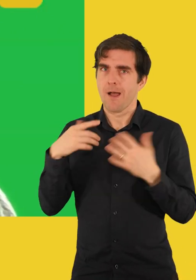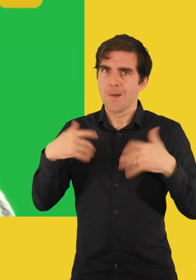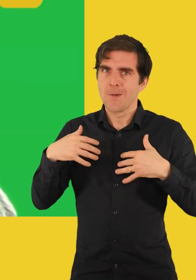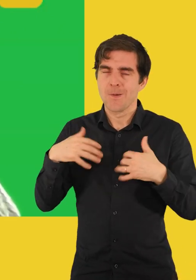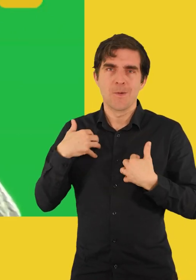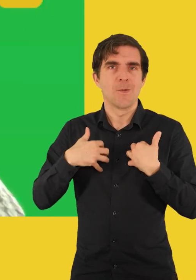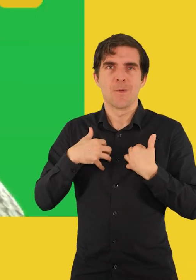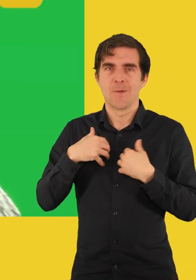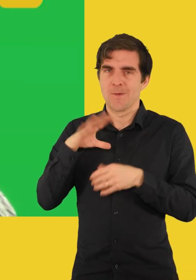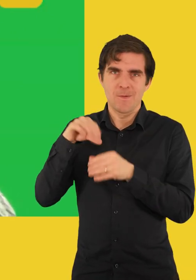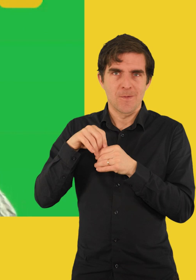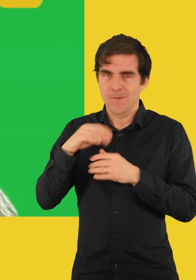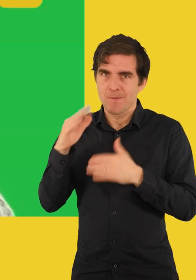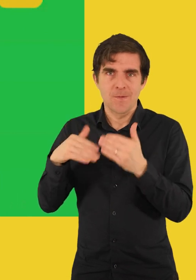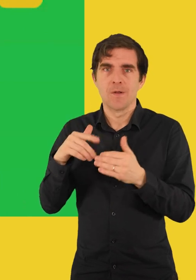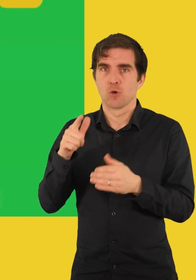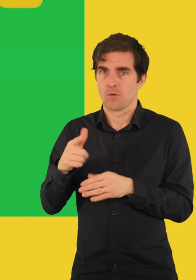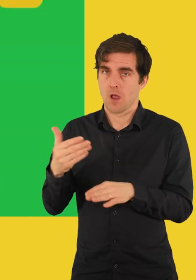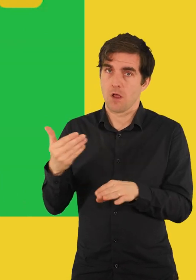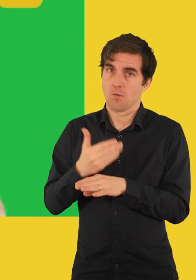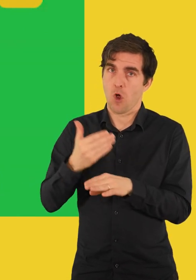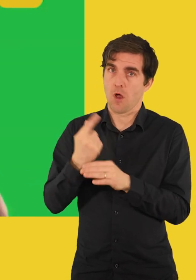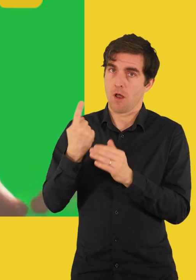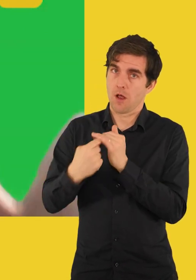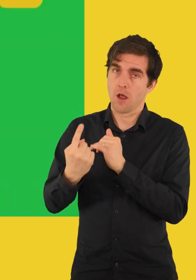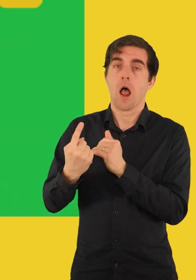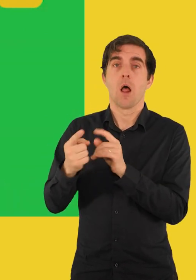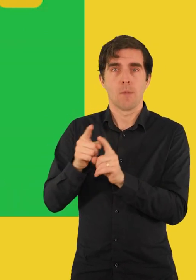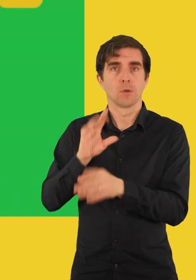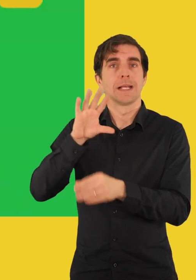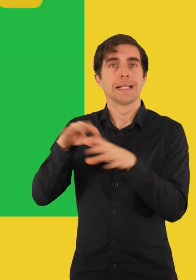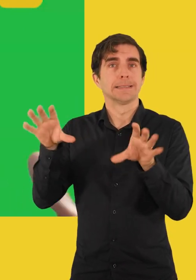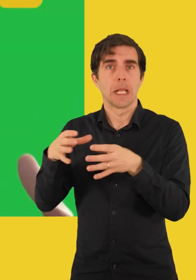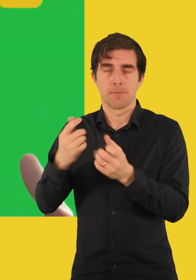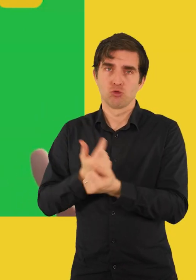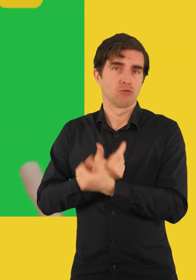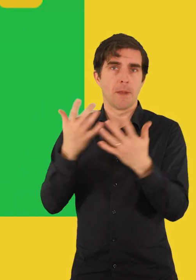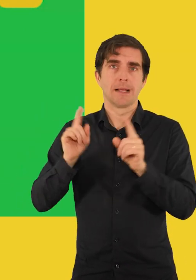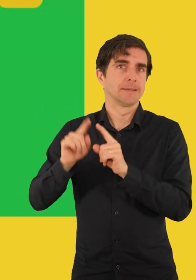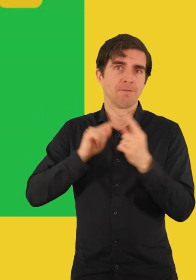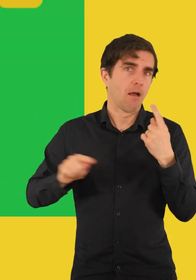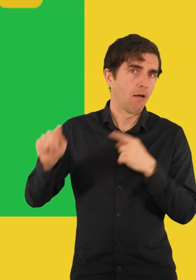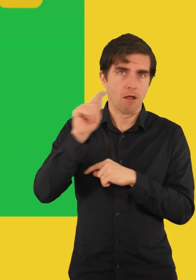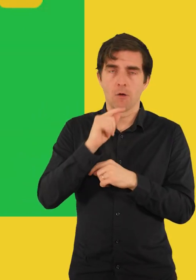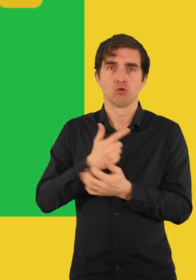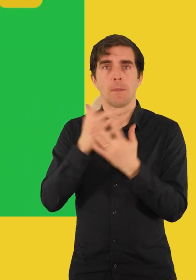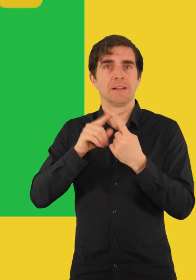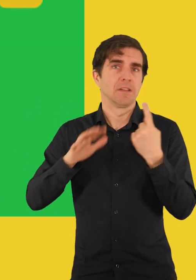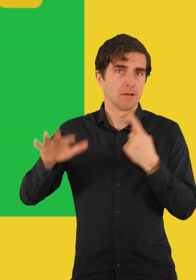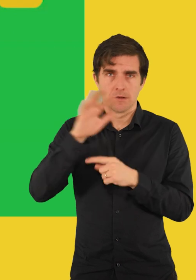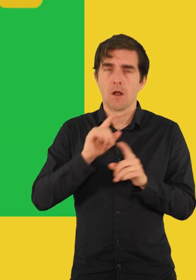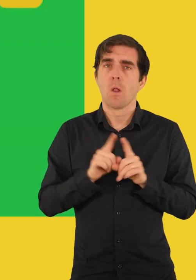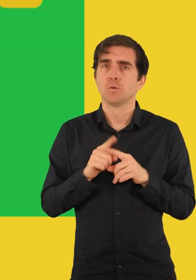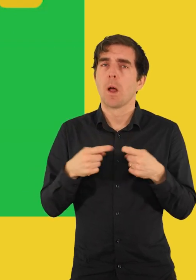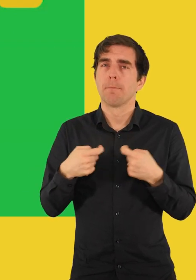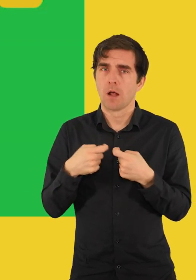a really unique spot to work yourself and with a team at so many different levels with so many different actors, and